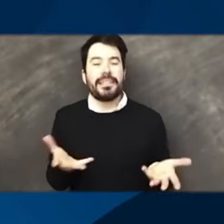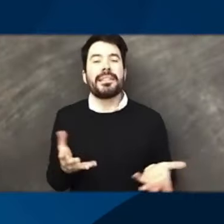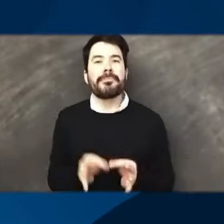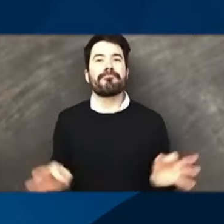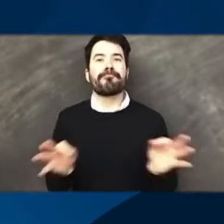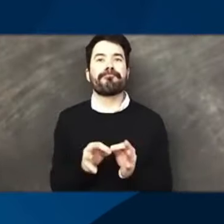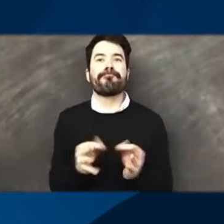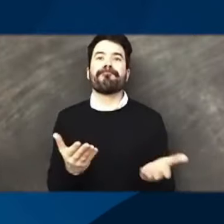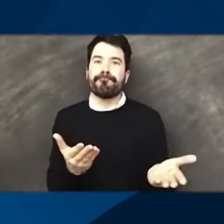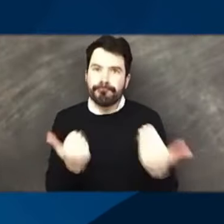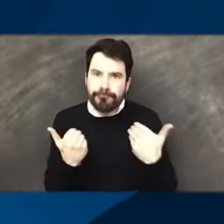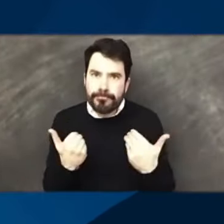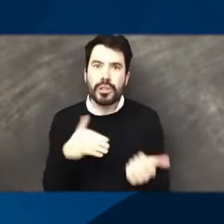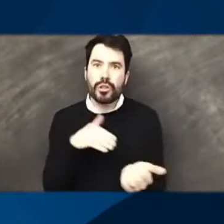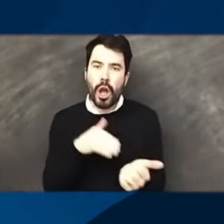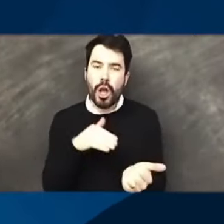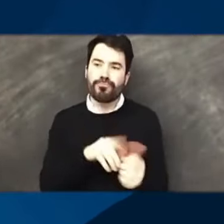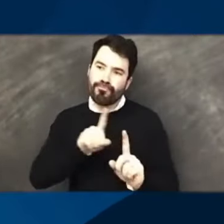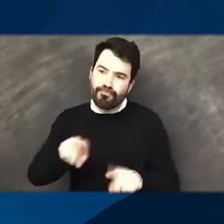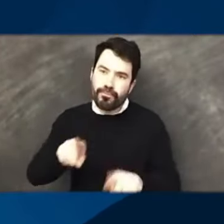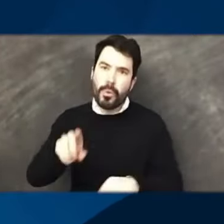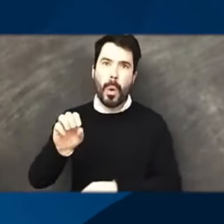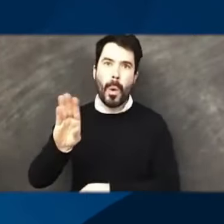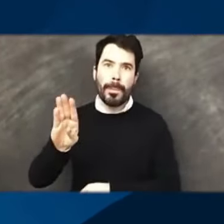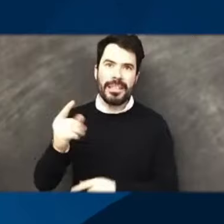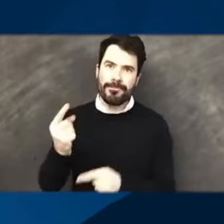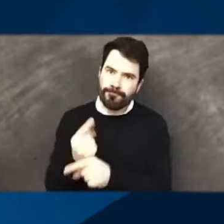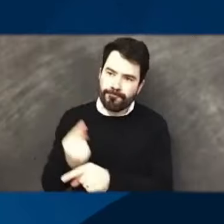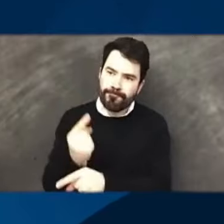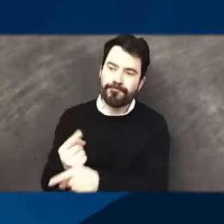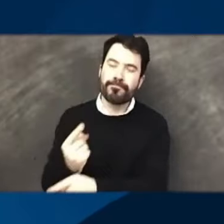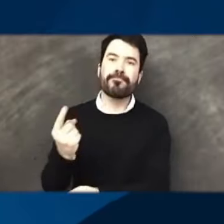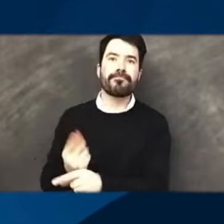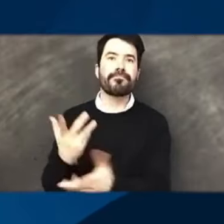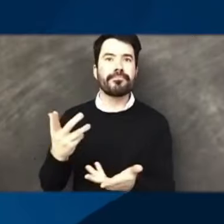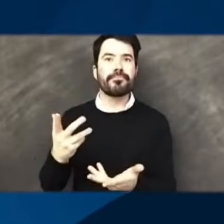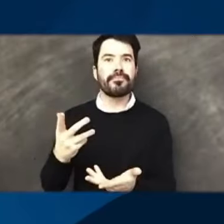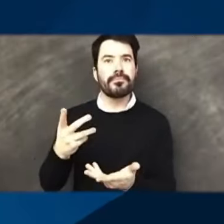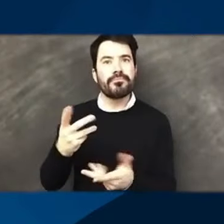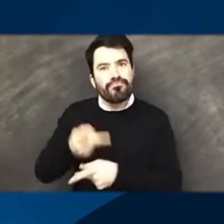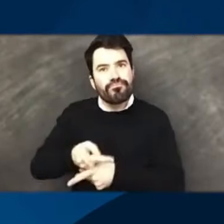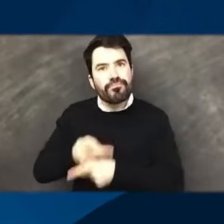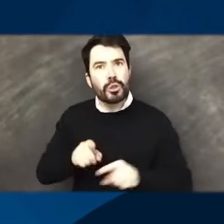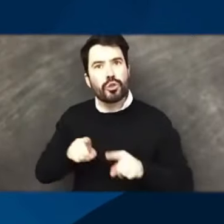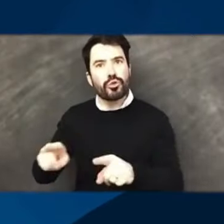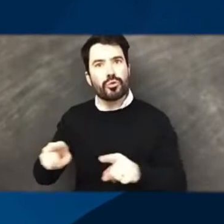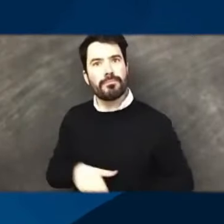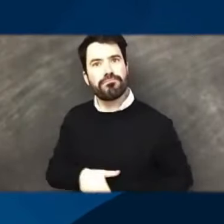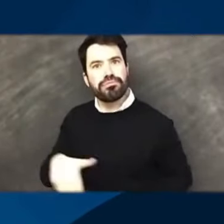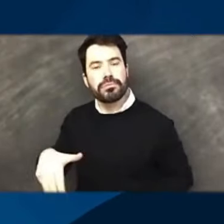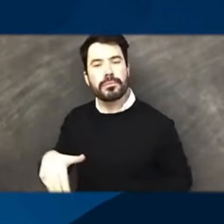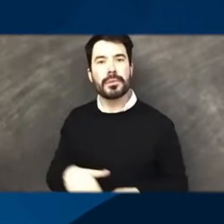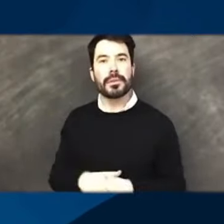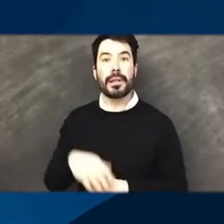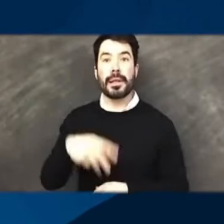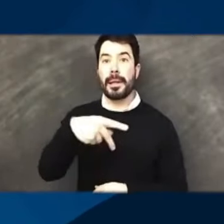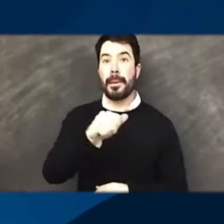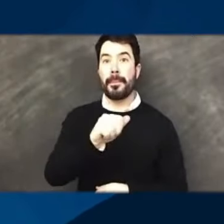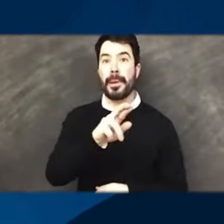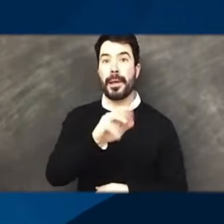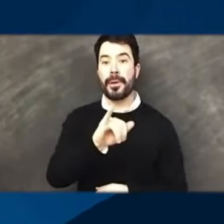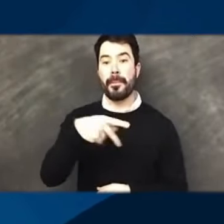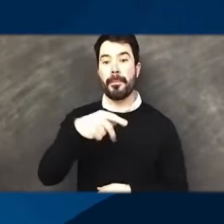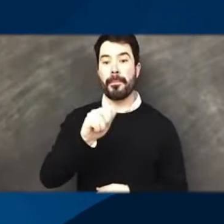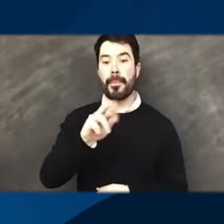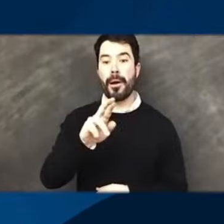your obstetrician regularly, because there are things like peripartum cardiomyopathy,